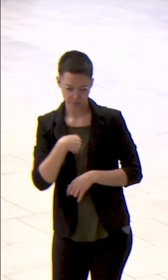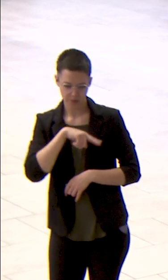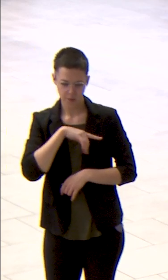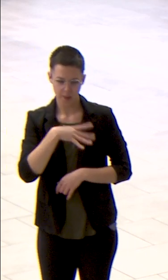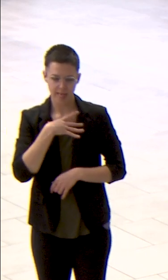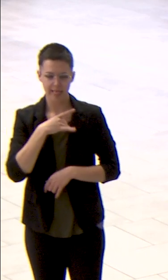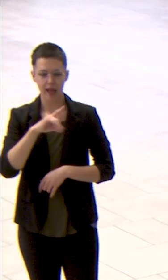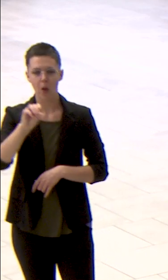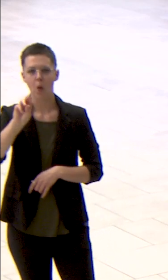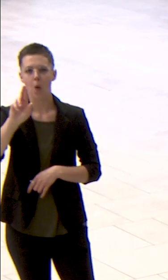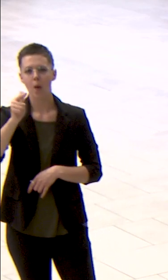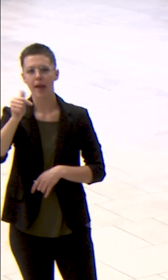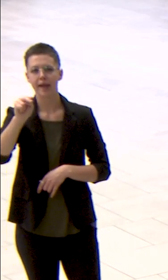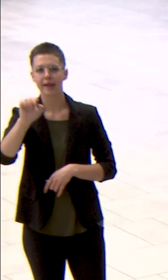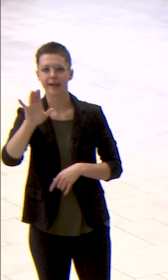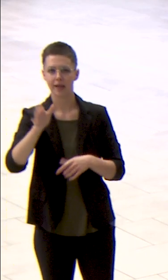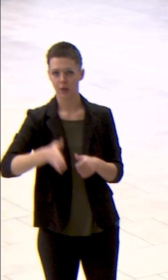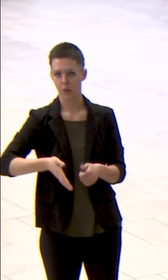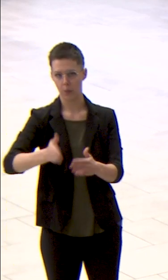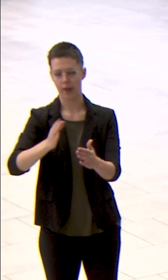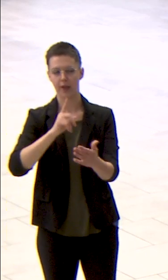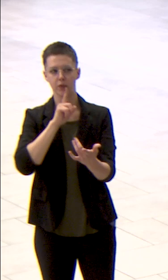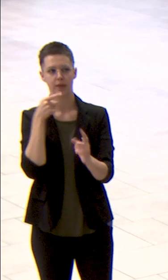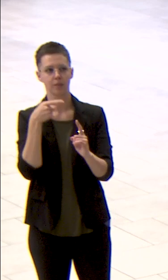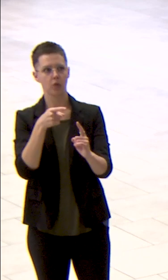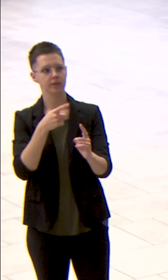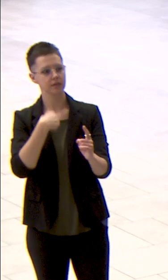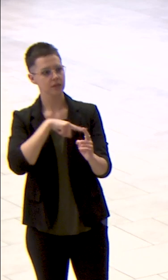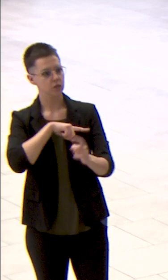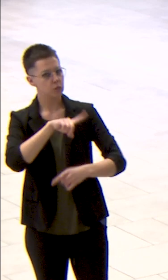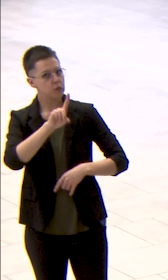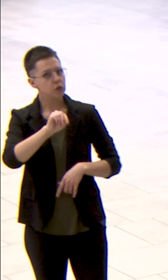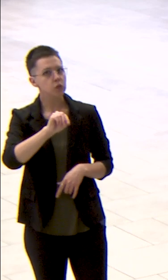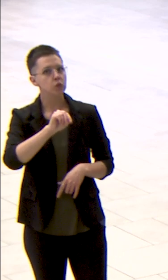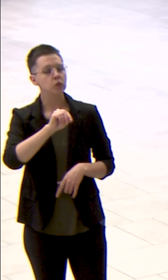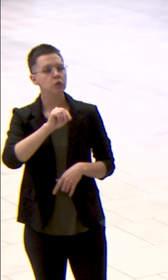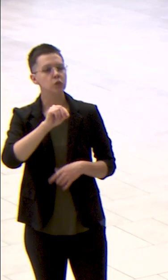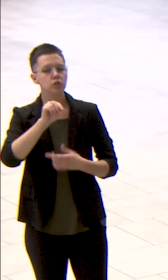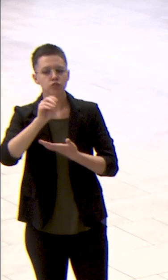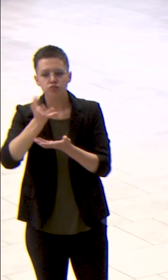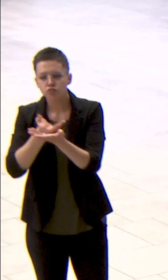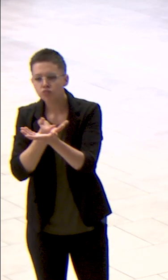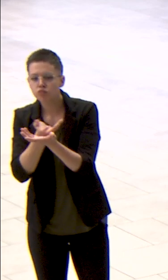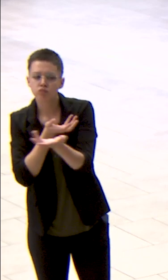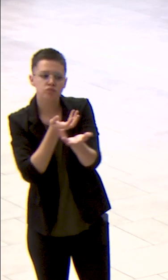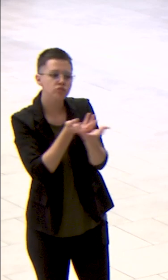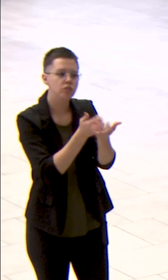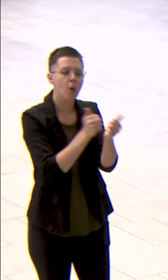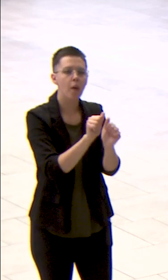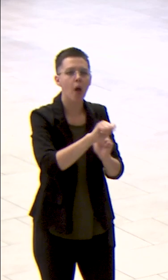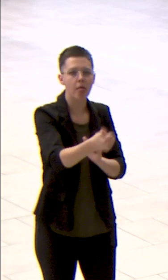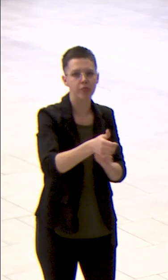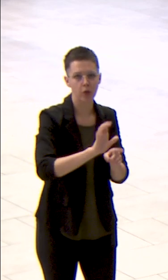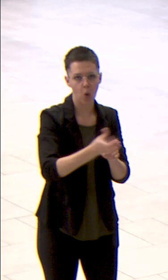an organic way, which is to say that we absolutely do, you know, interface with other cultures and we want to appeal. And I